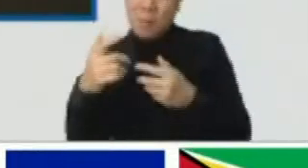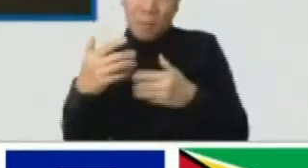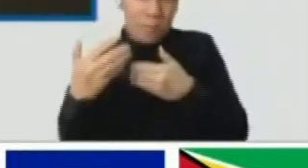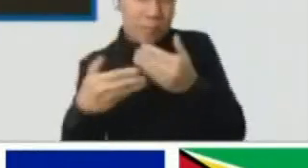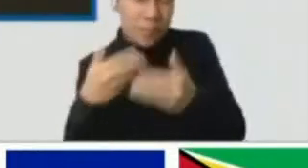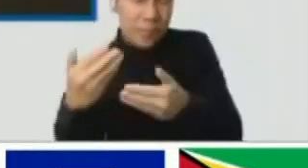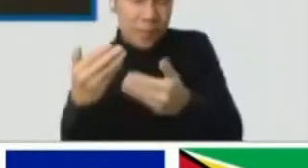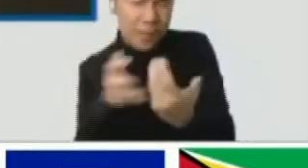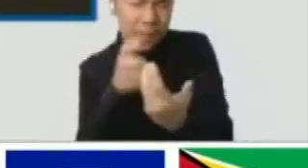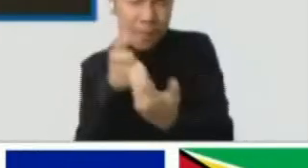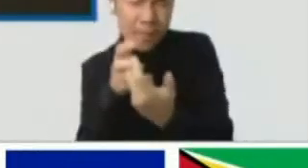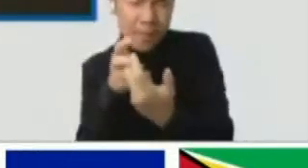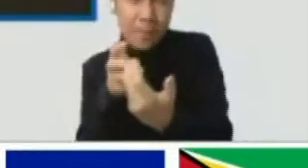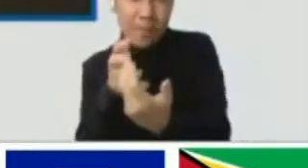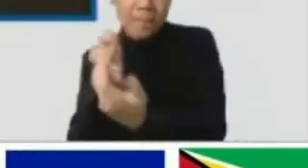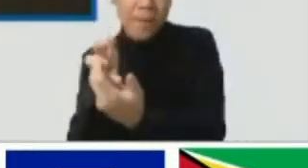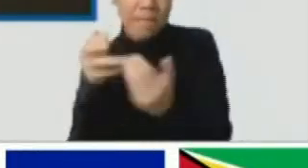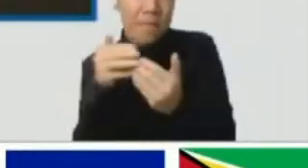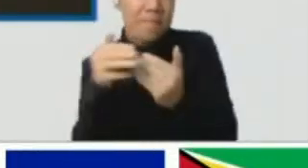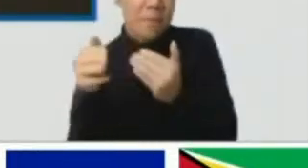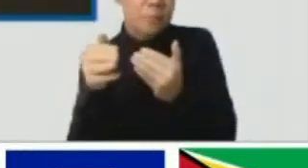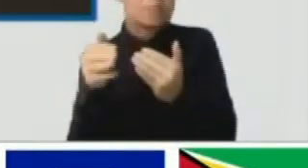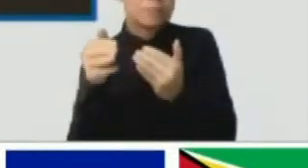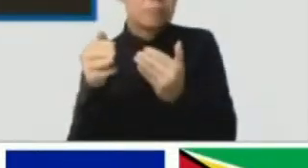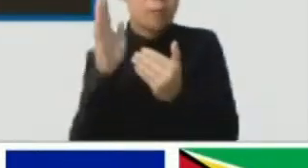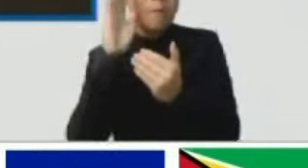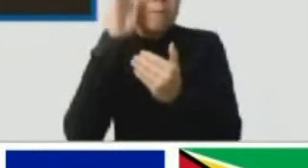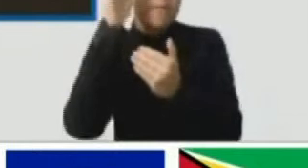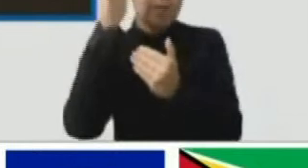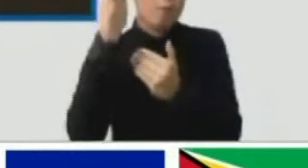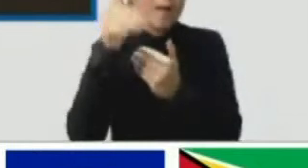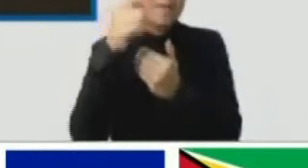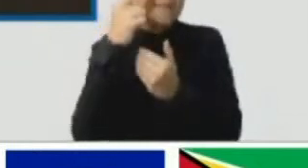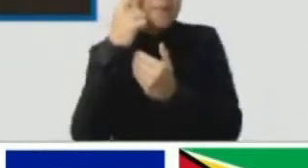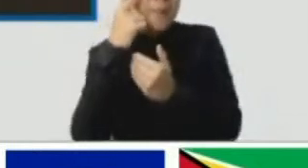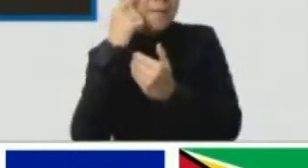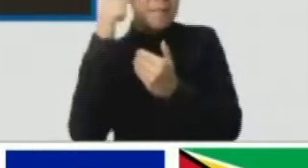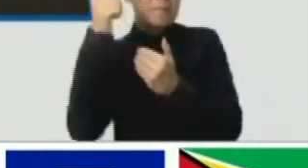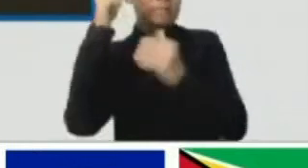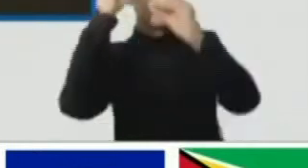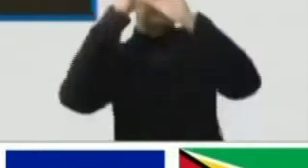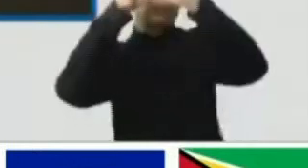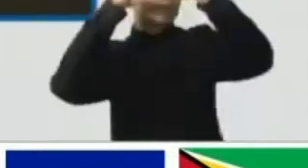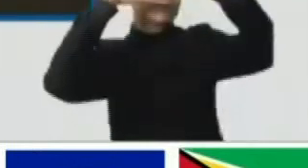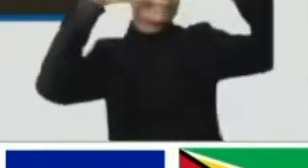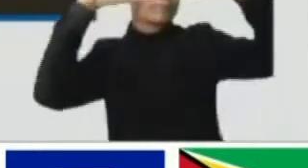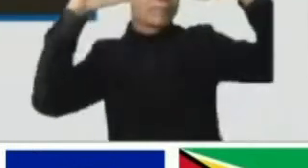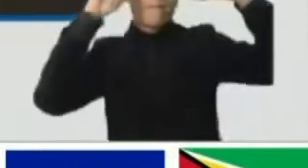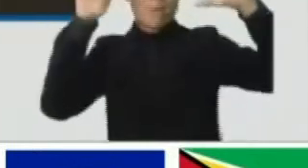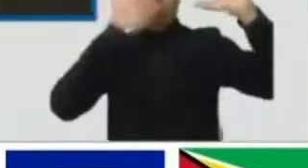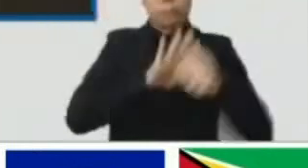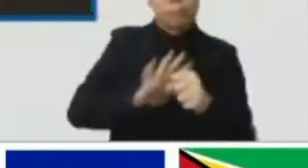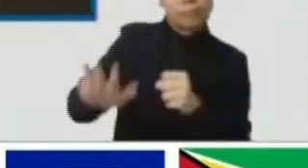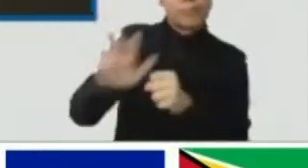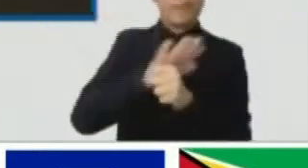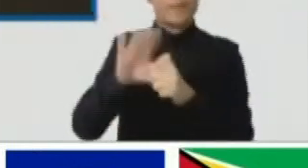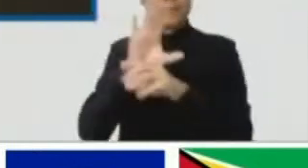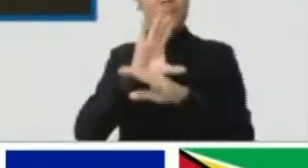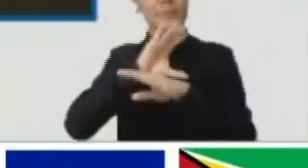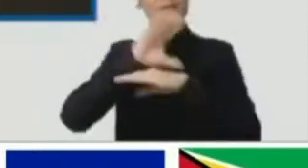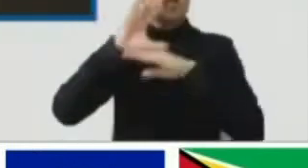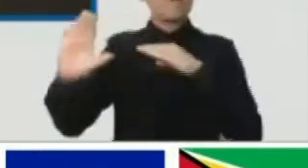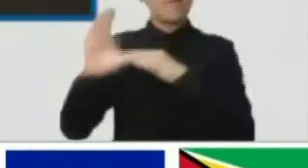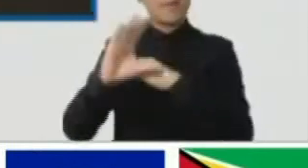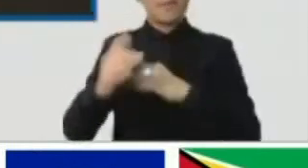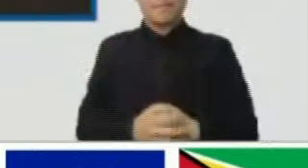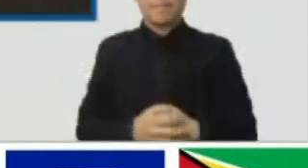adaptable and functional future in our region and others. The youth have spoken. Listen to the voice